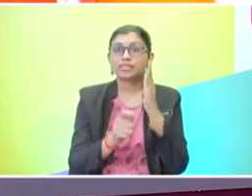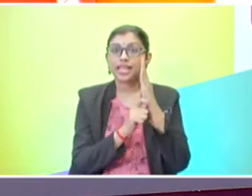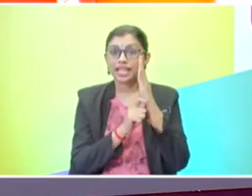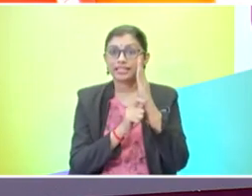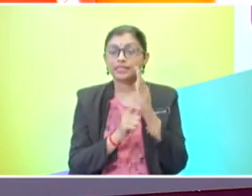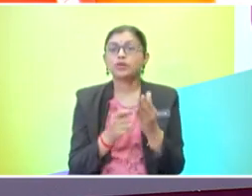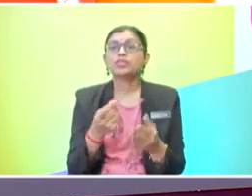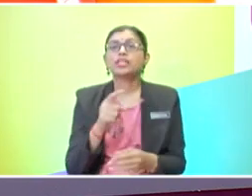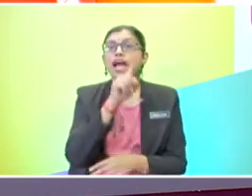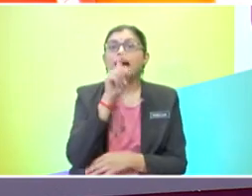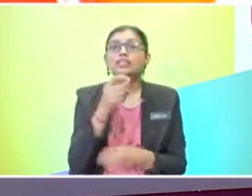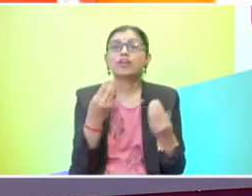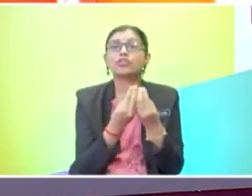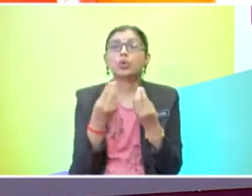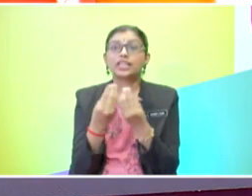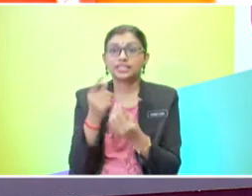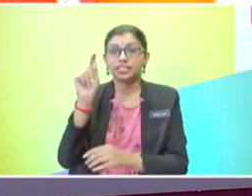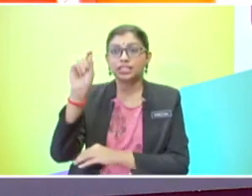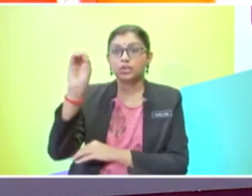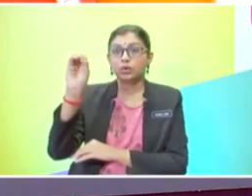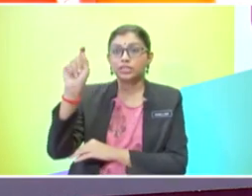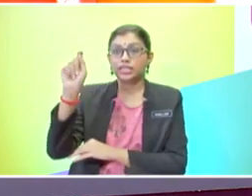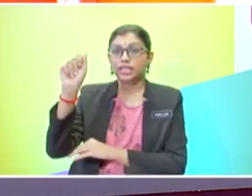right. I would get RM